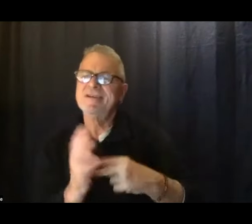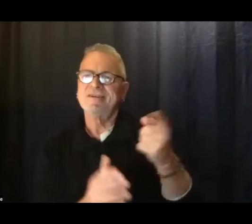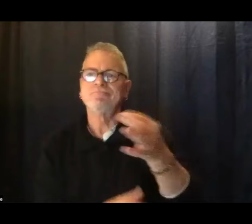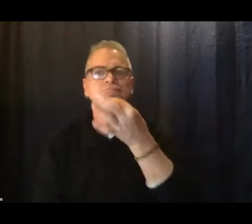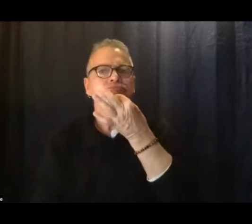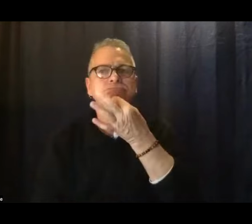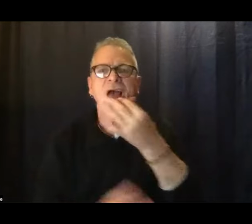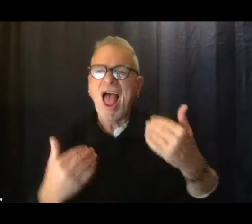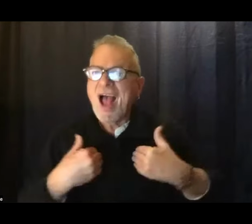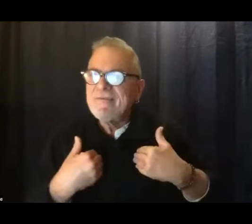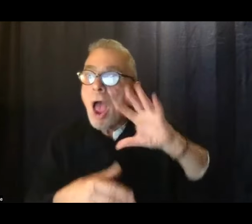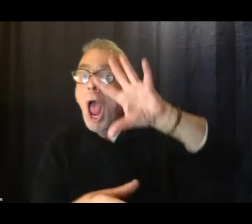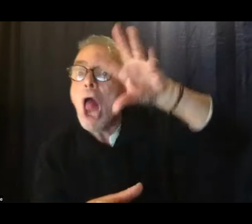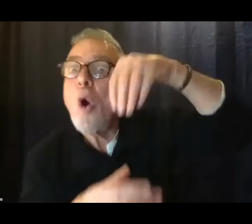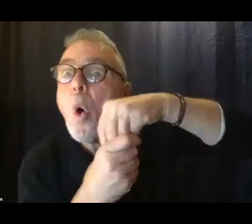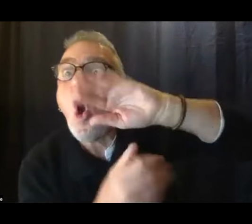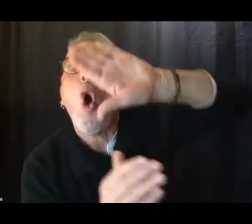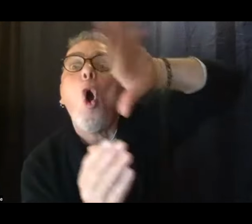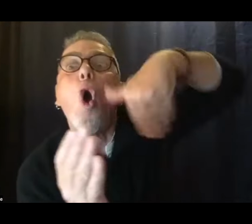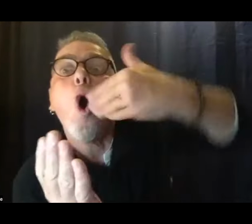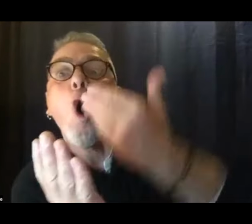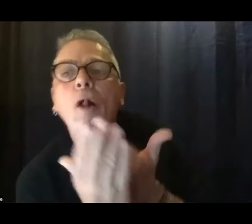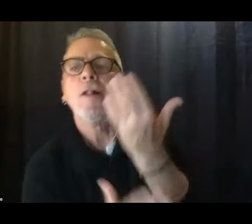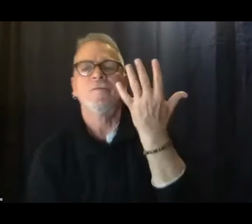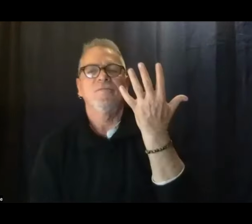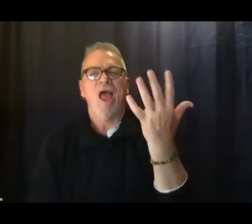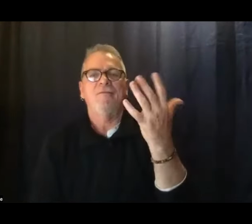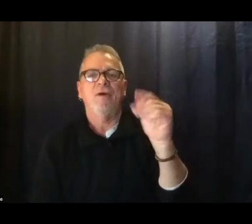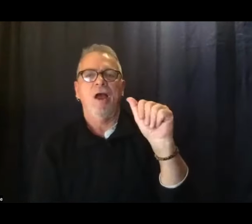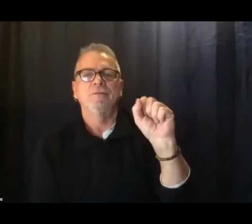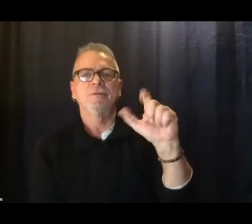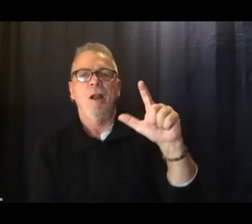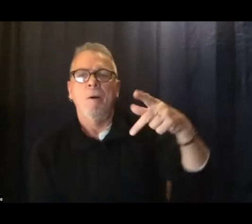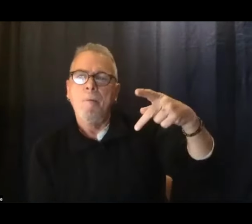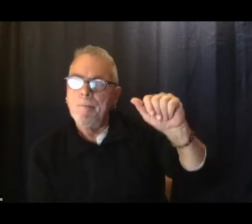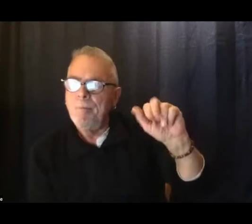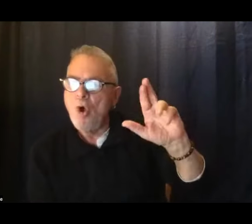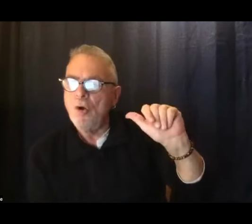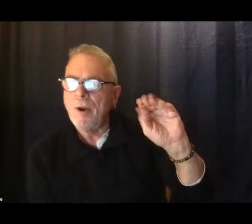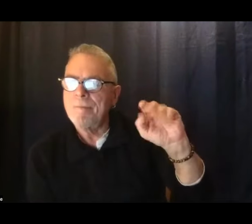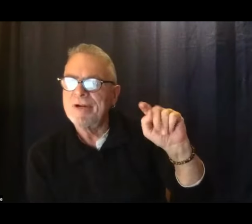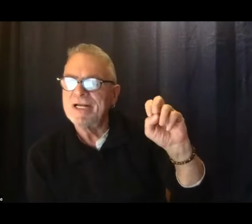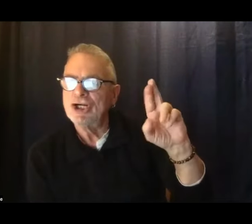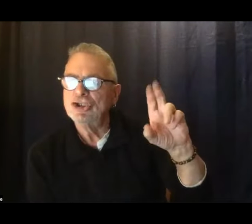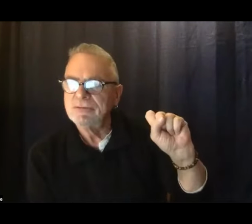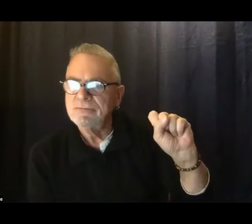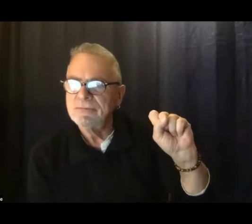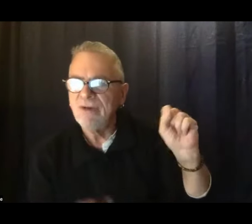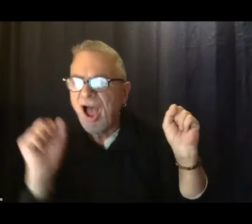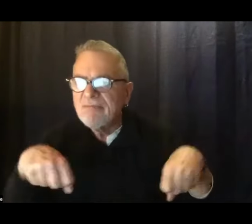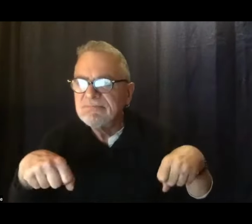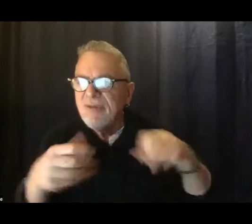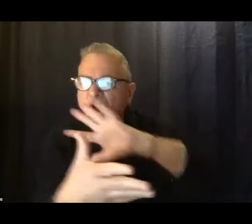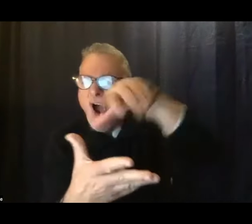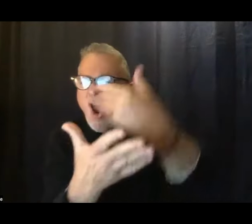LEX, Lex, for lexicalize. Now, this still includes all